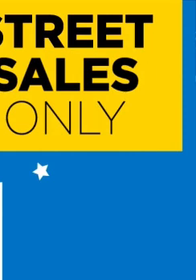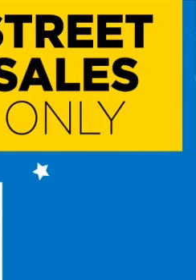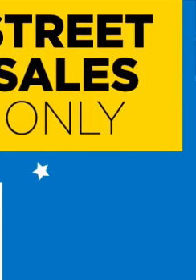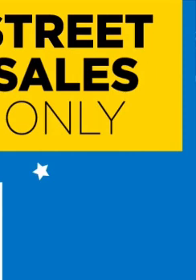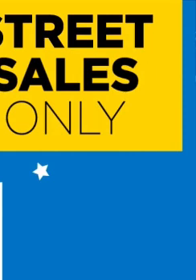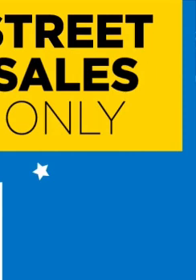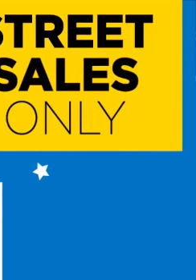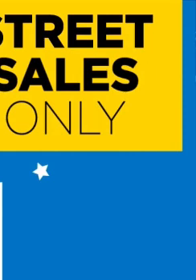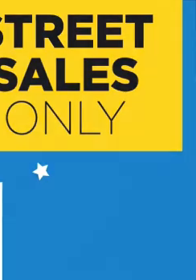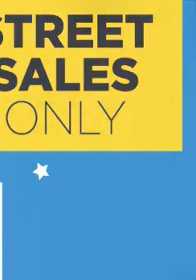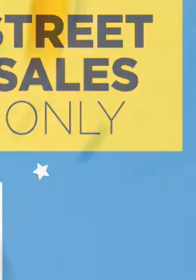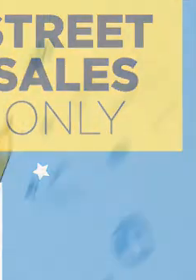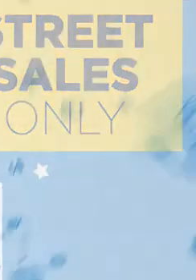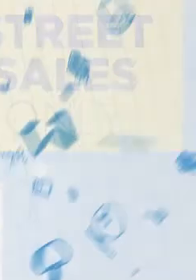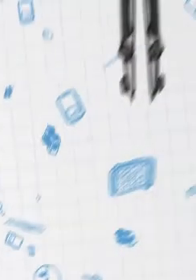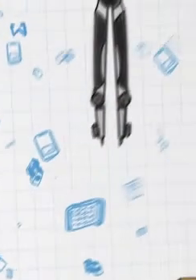with Zoe and Zoshi.